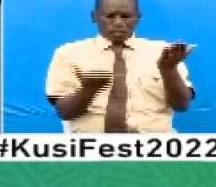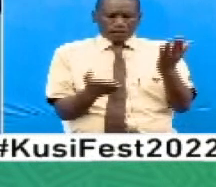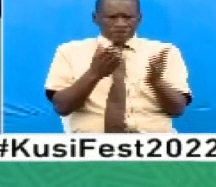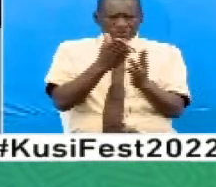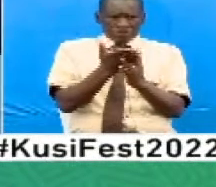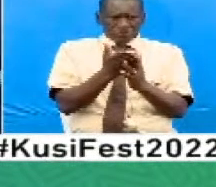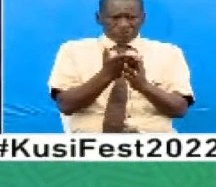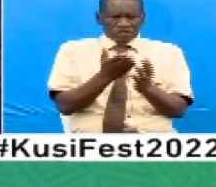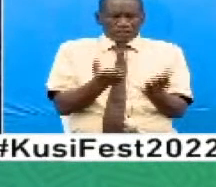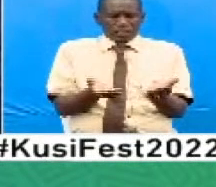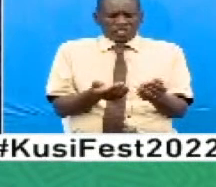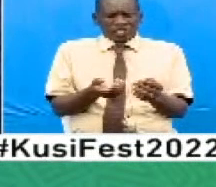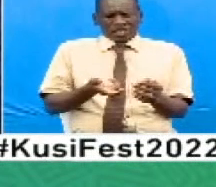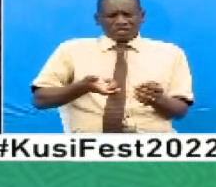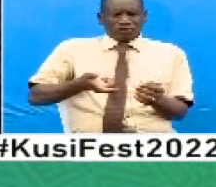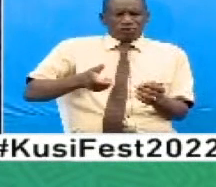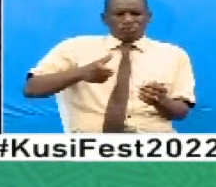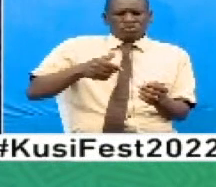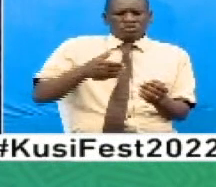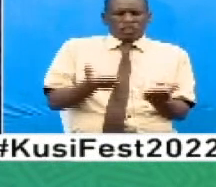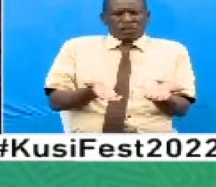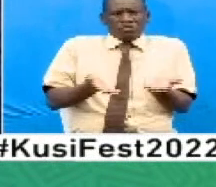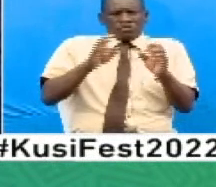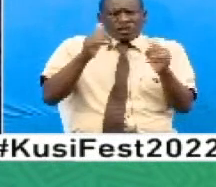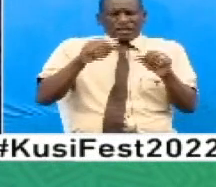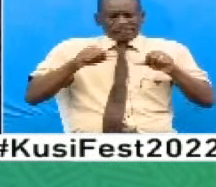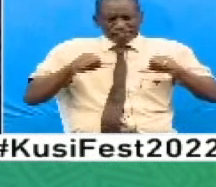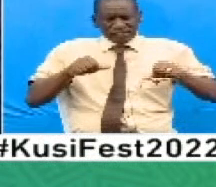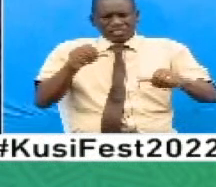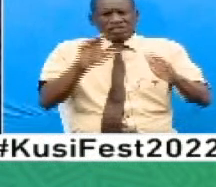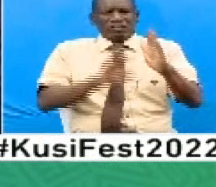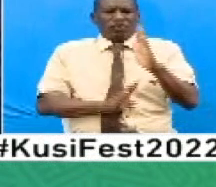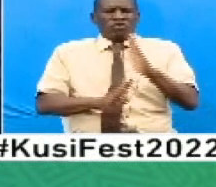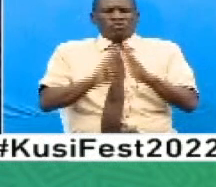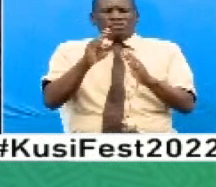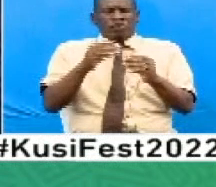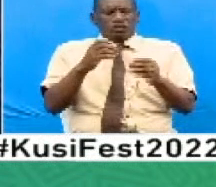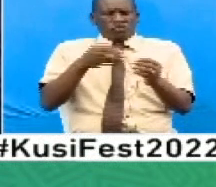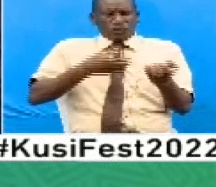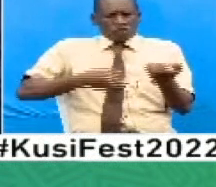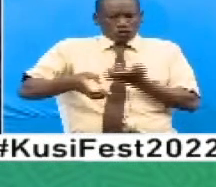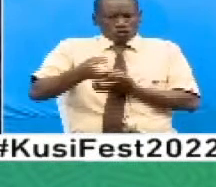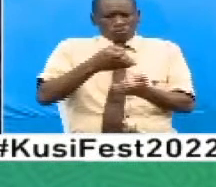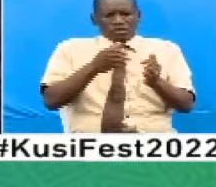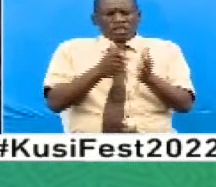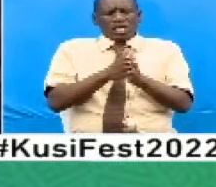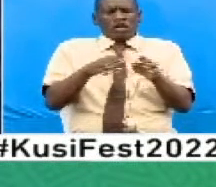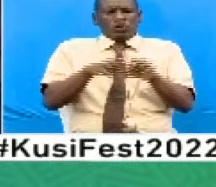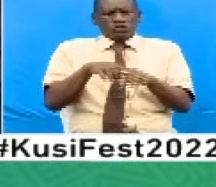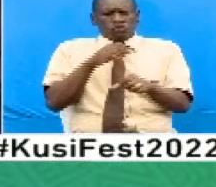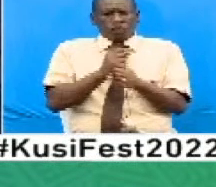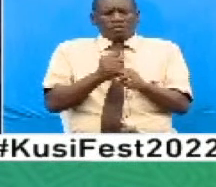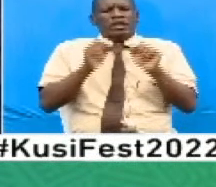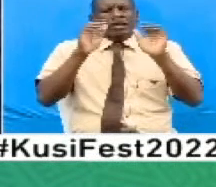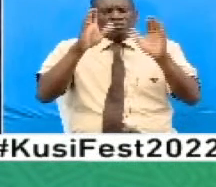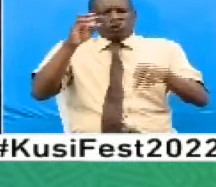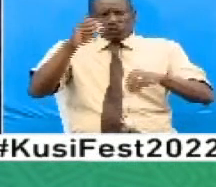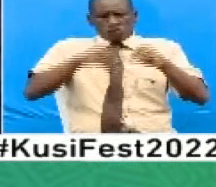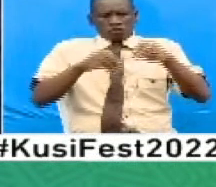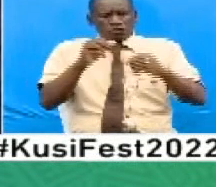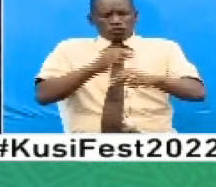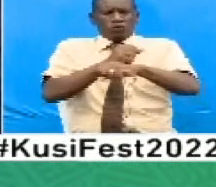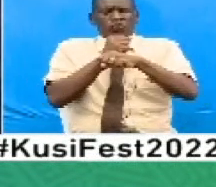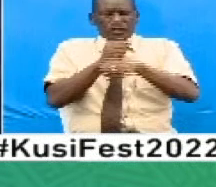between accelerating the sustainable development of our economies whilst making critical contributions to